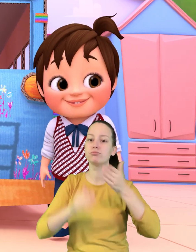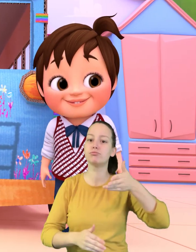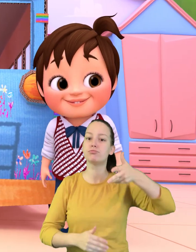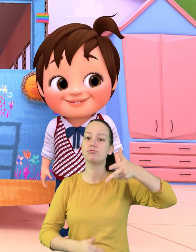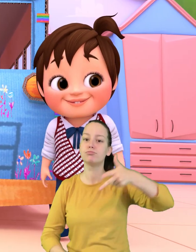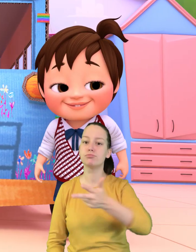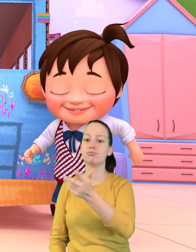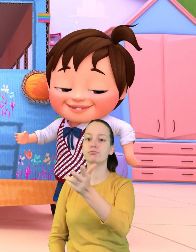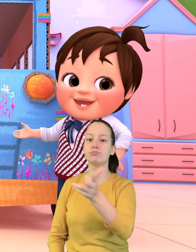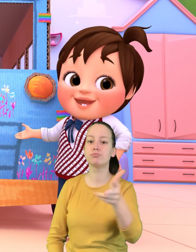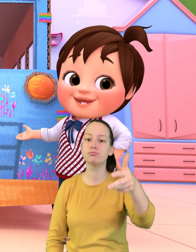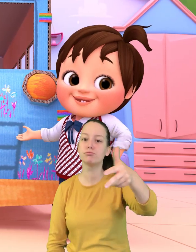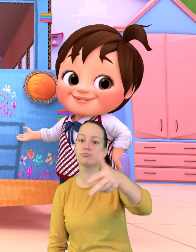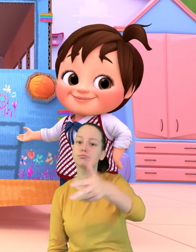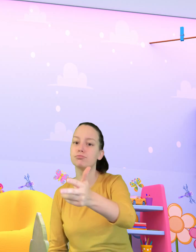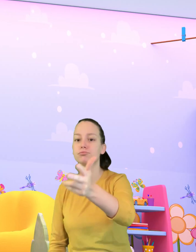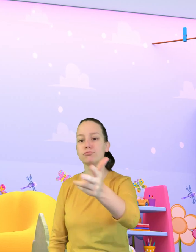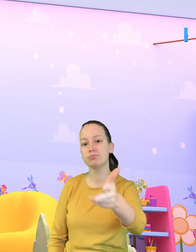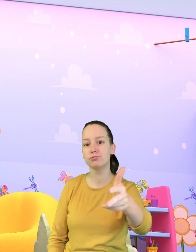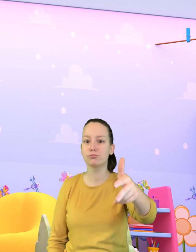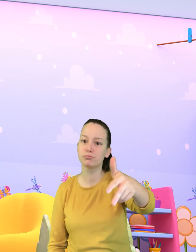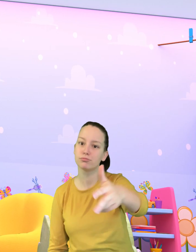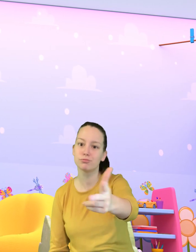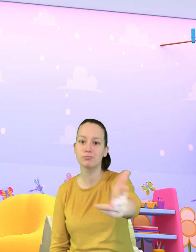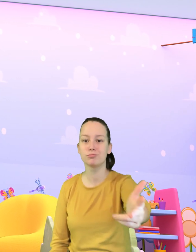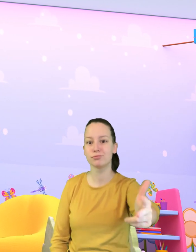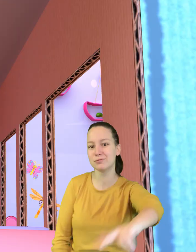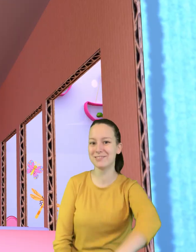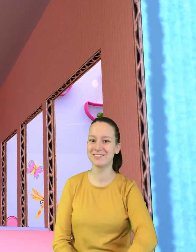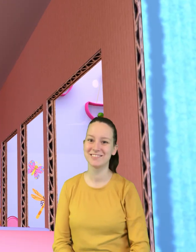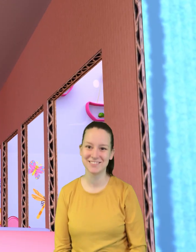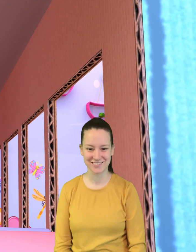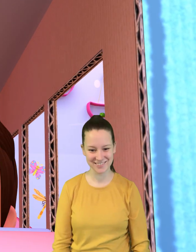all through the town